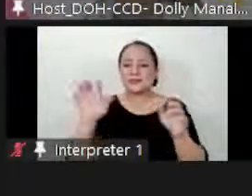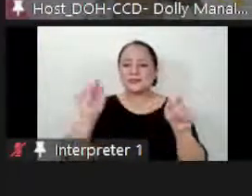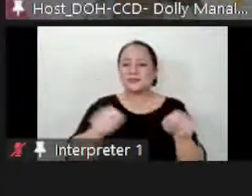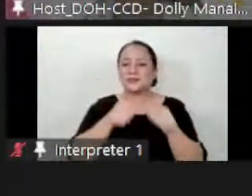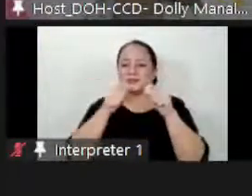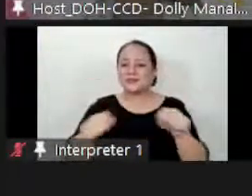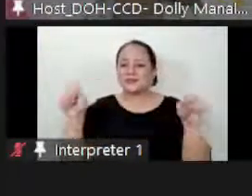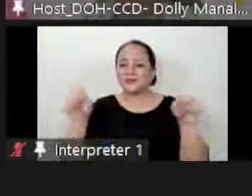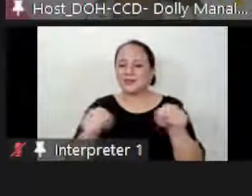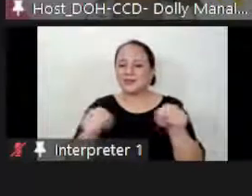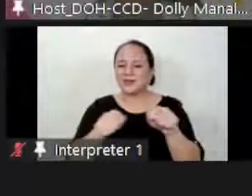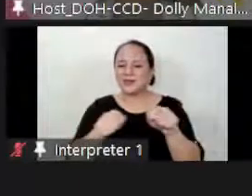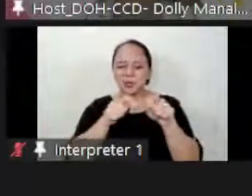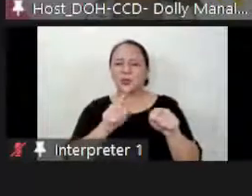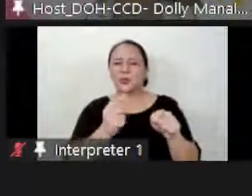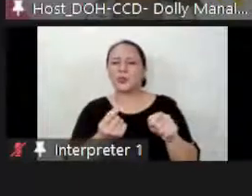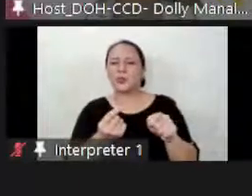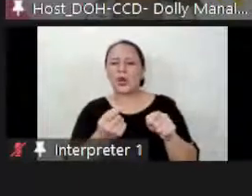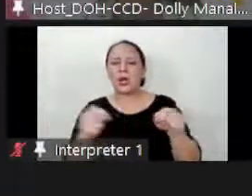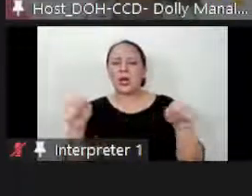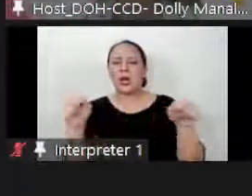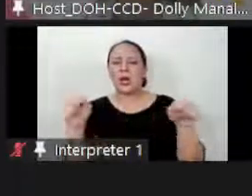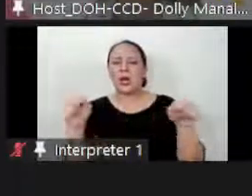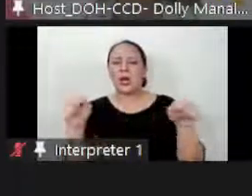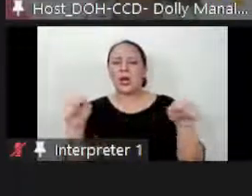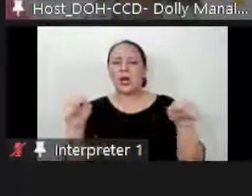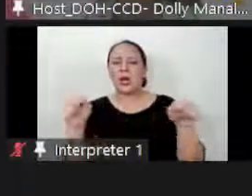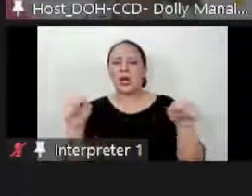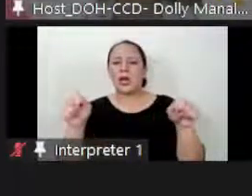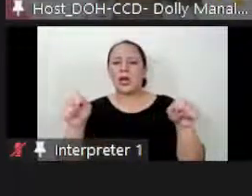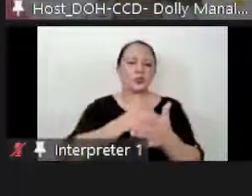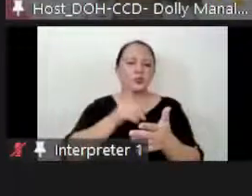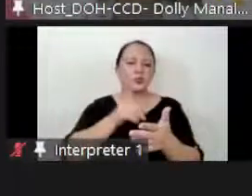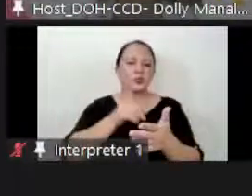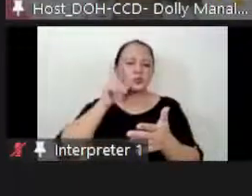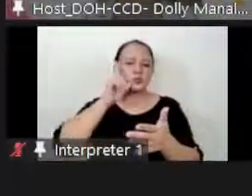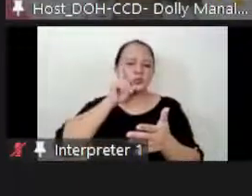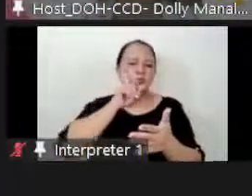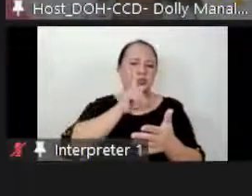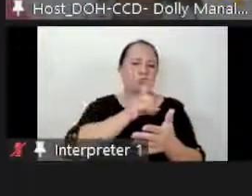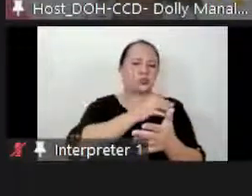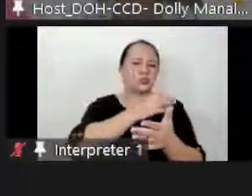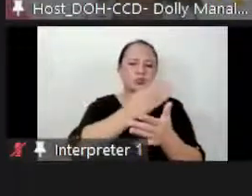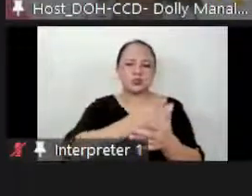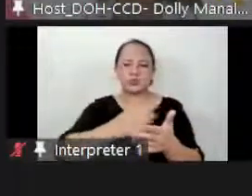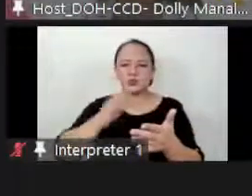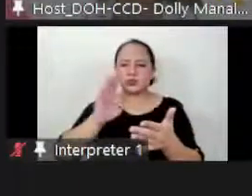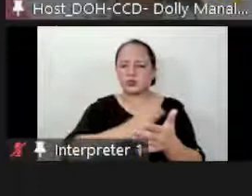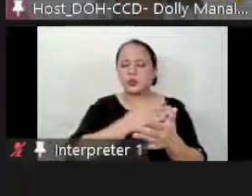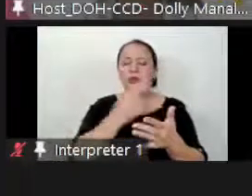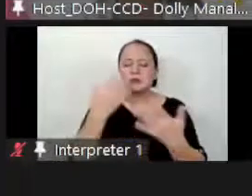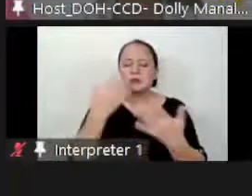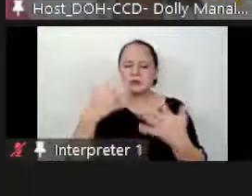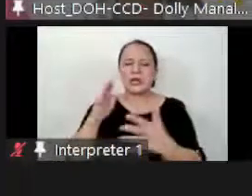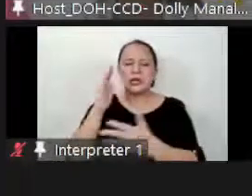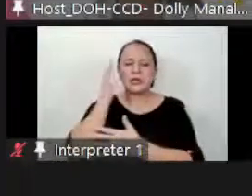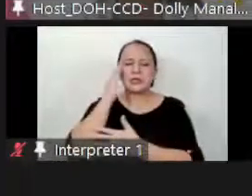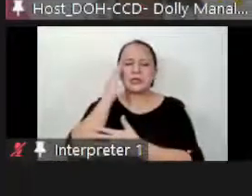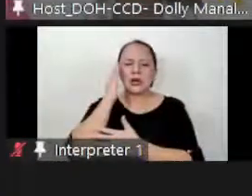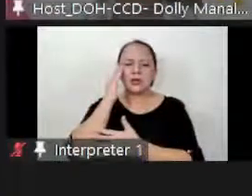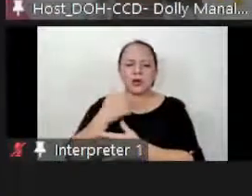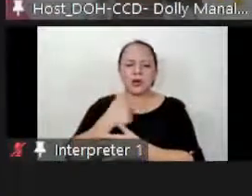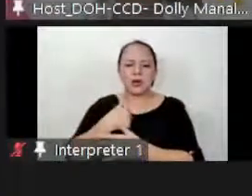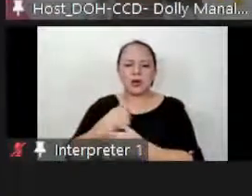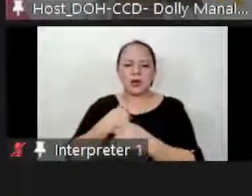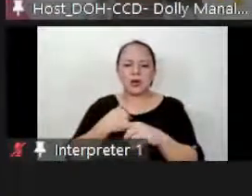to enable the orchestra to start playing harmoniously Handel's iconic Messiah, although they know the piece well enough that